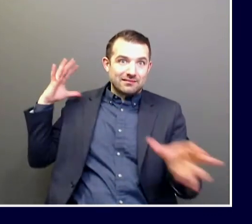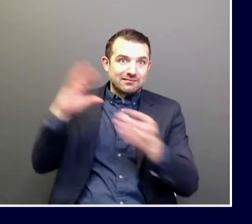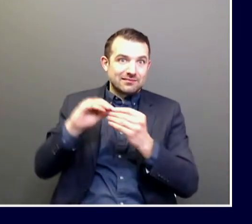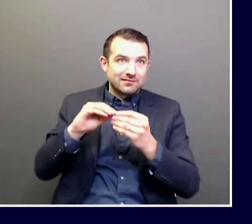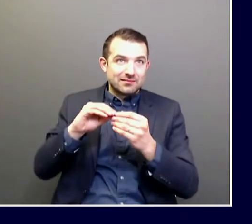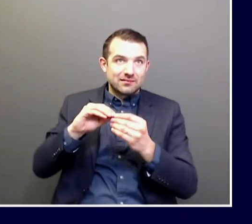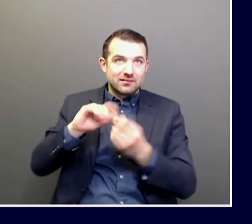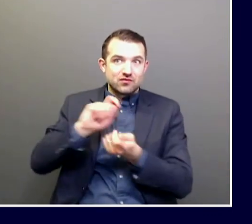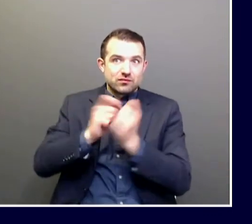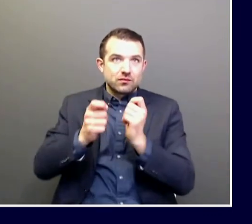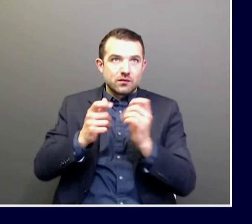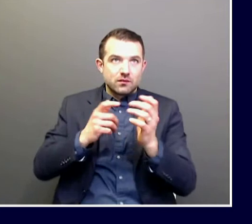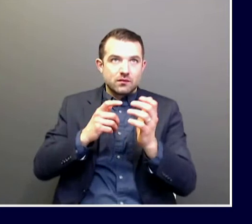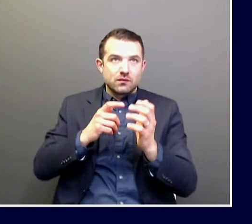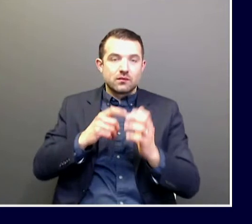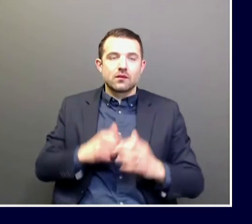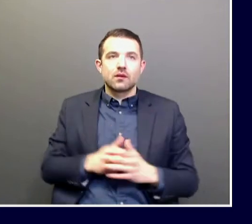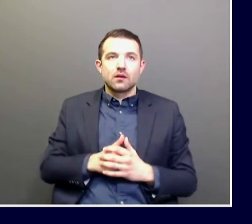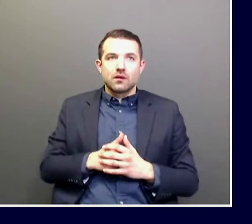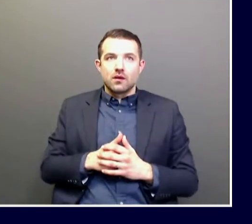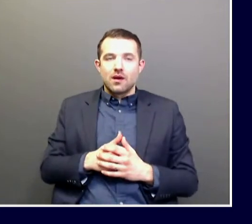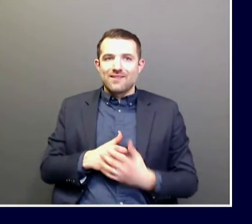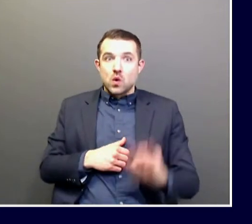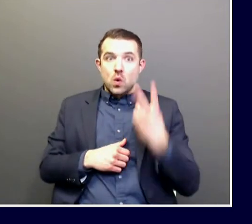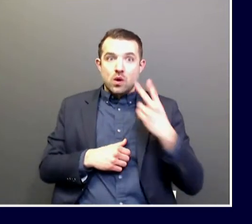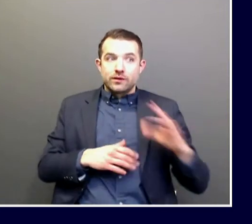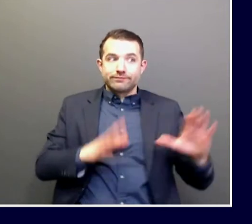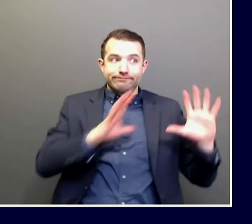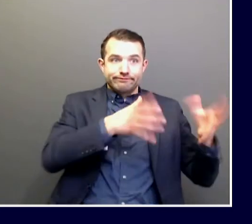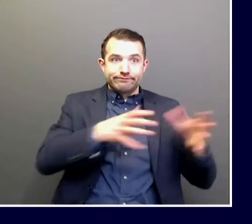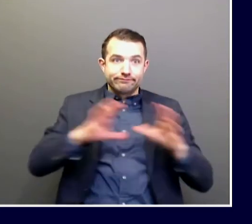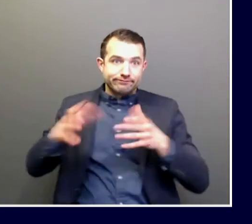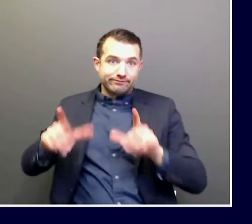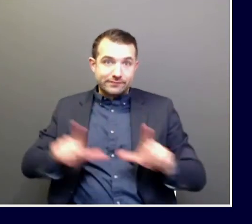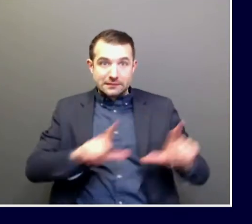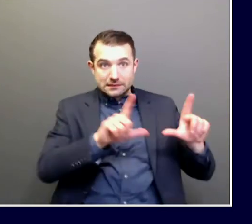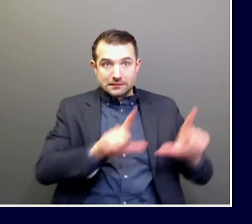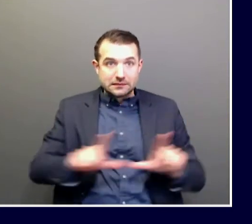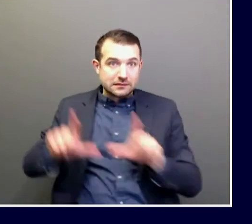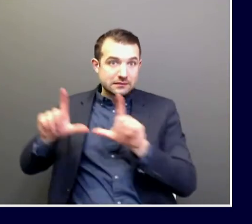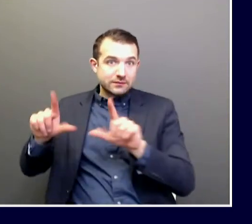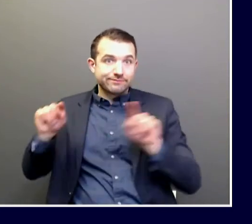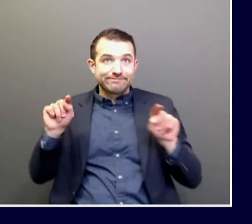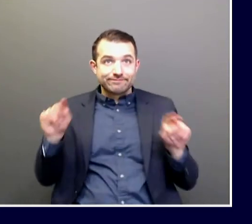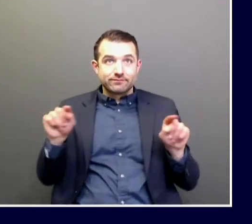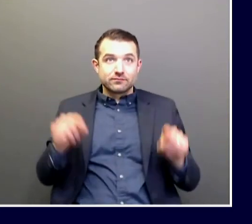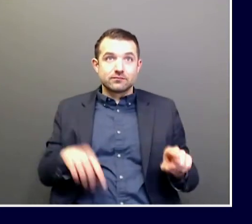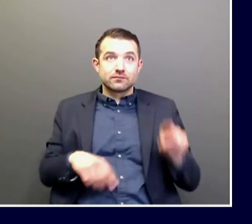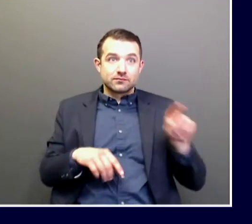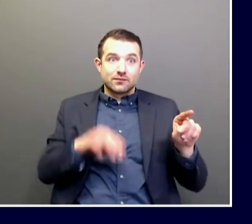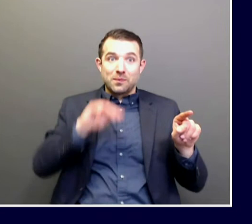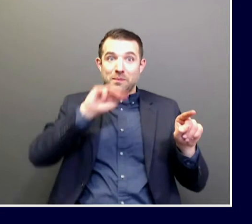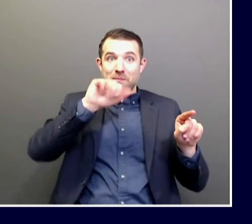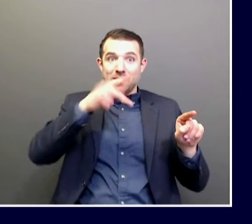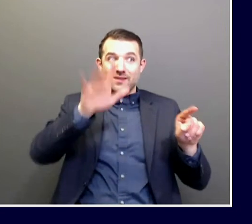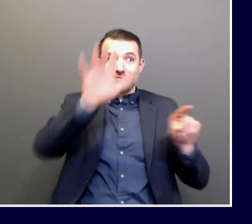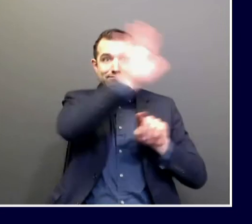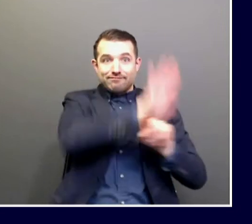on which they were a case. That is a function of processing. The other is the epidemiological